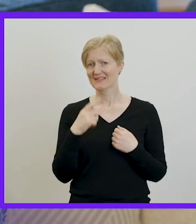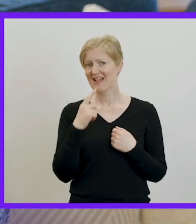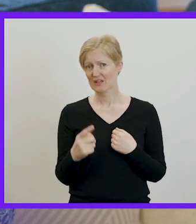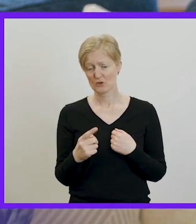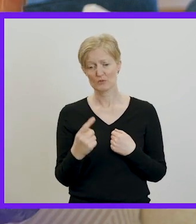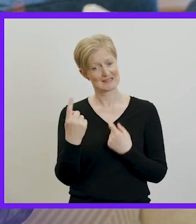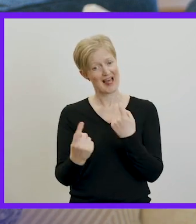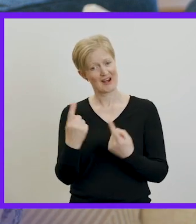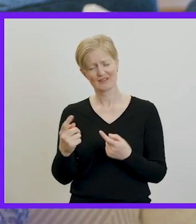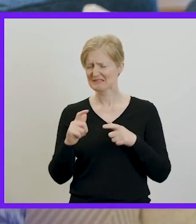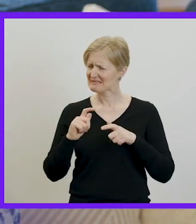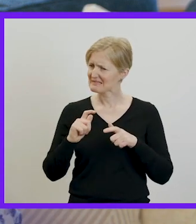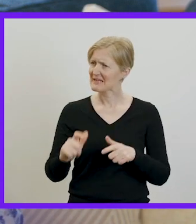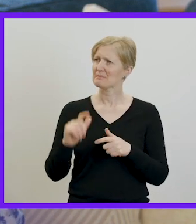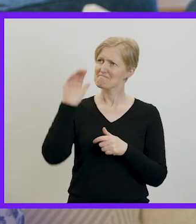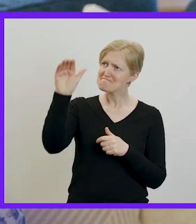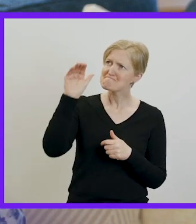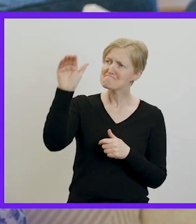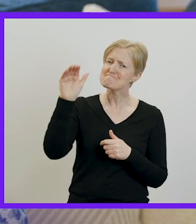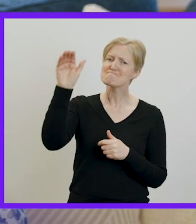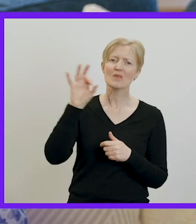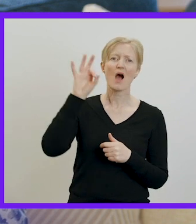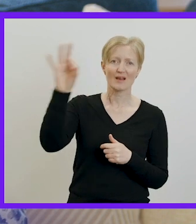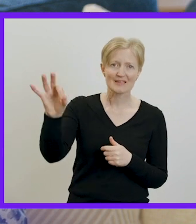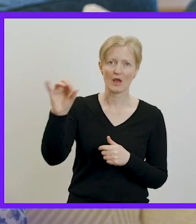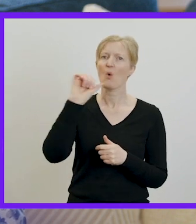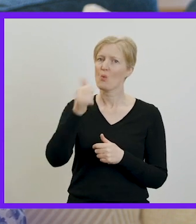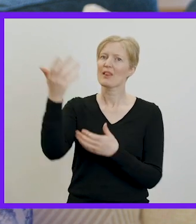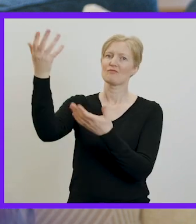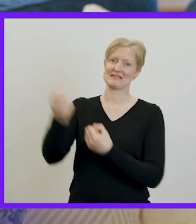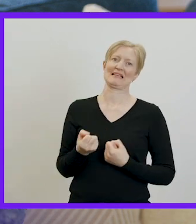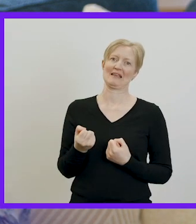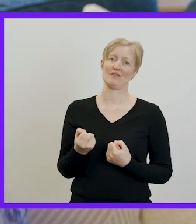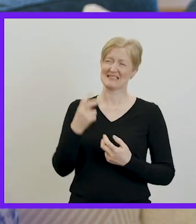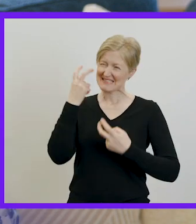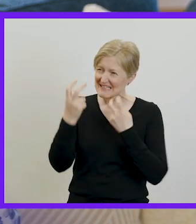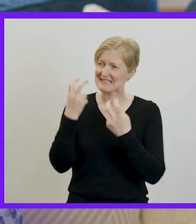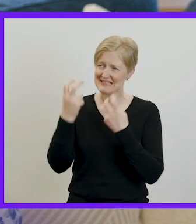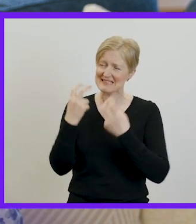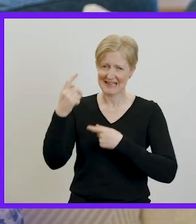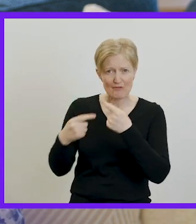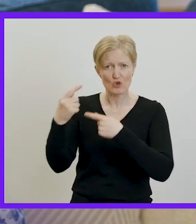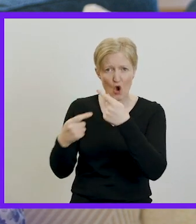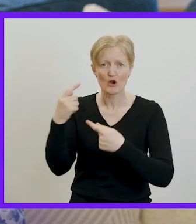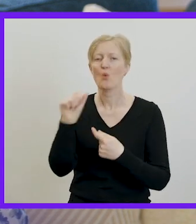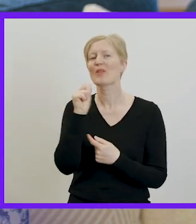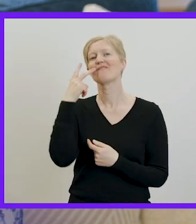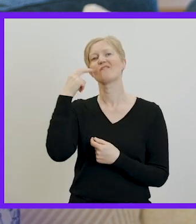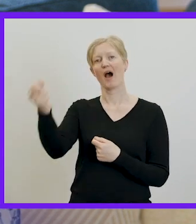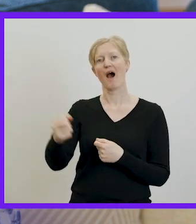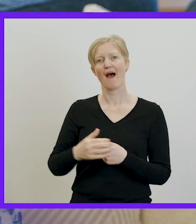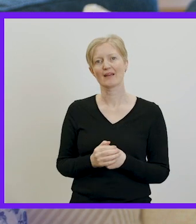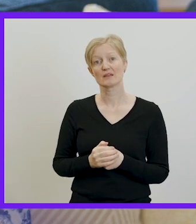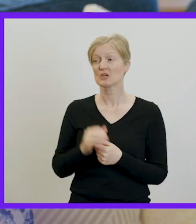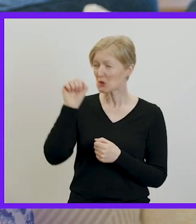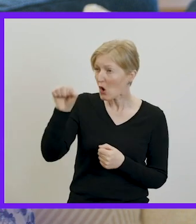I tell you, keep on asking, and you will receive what you ask for. Keep on seeking and you will find. Keep